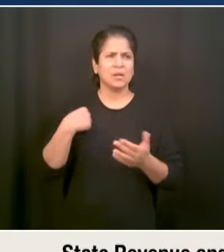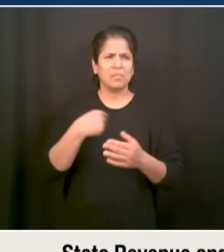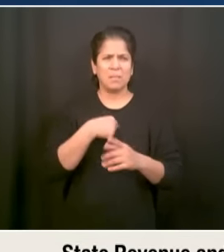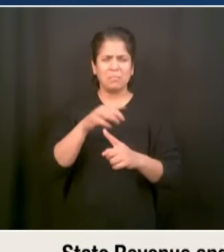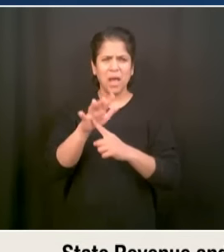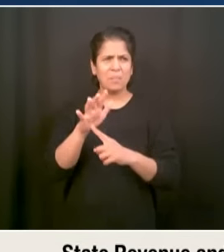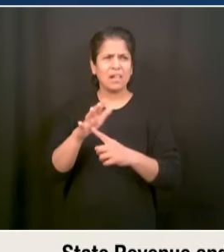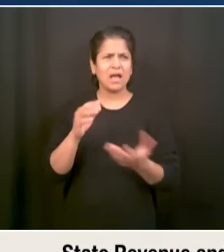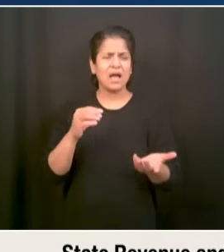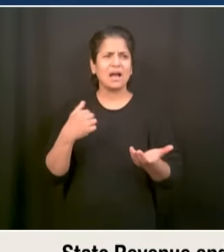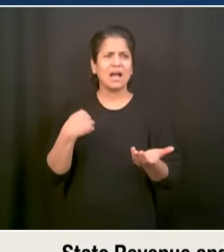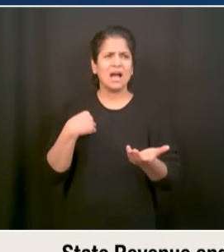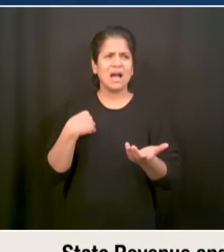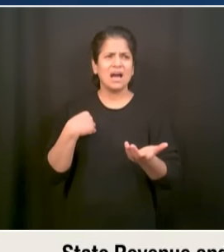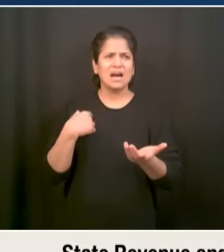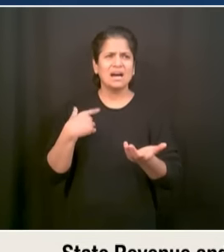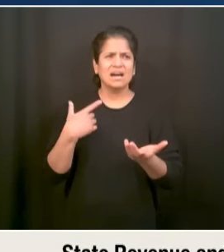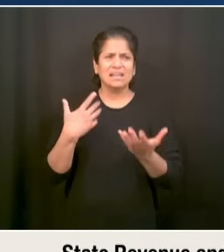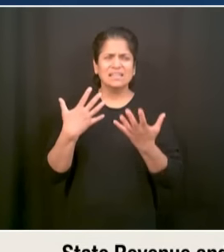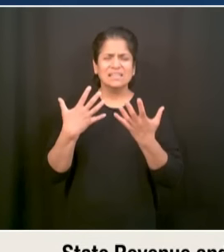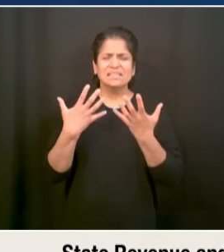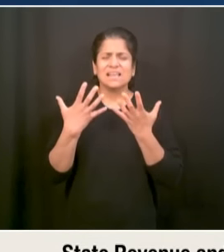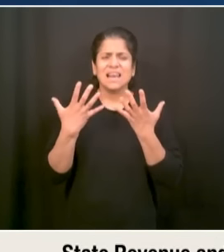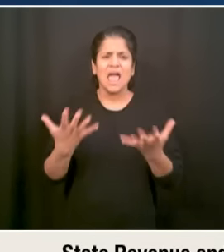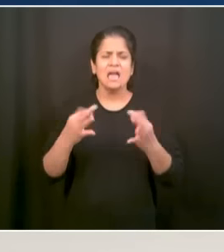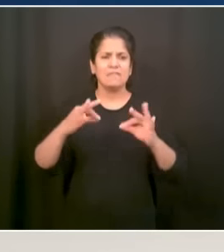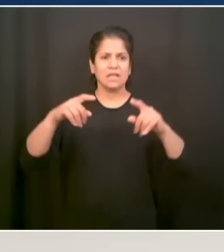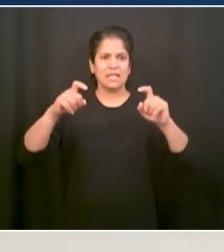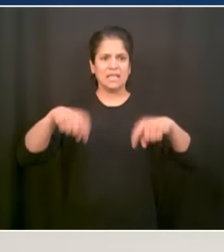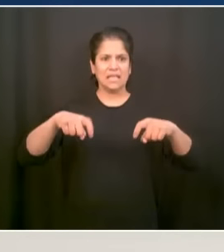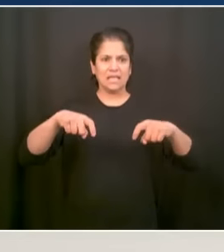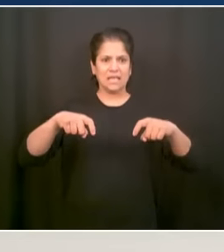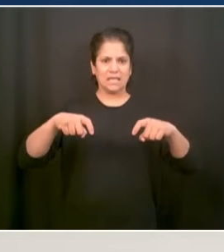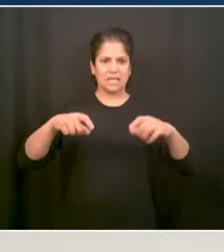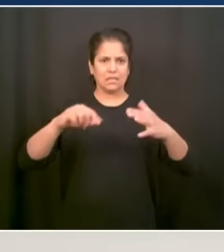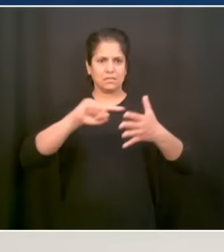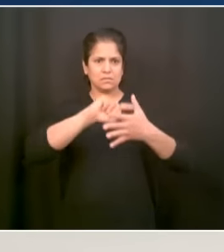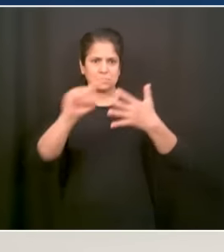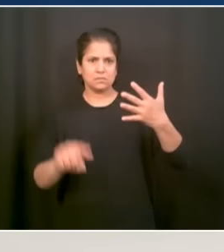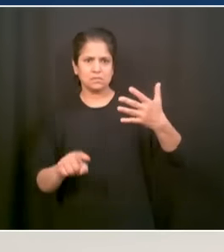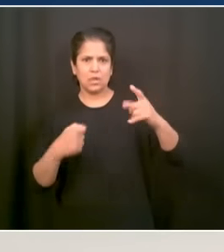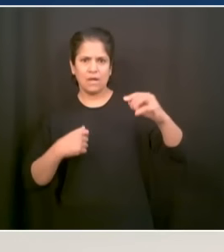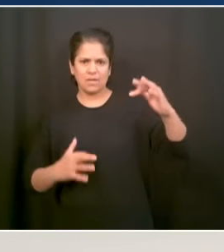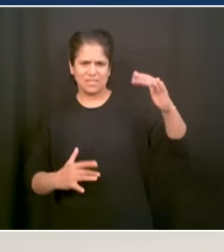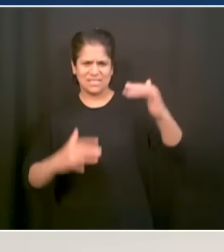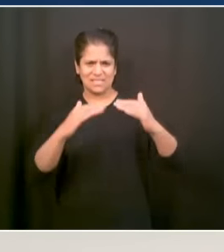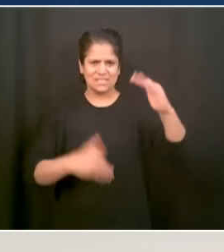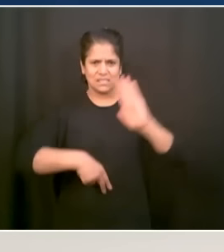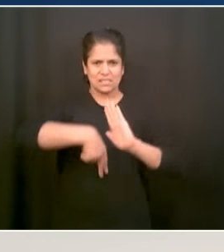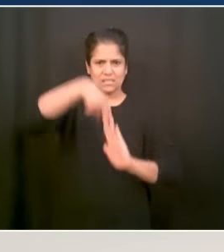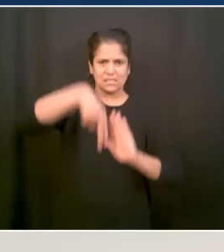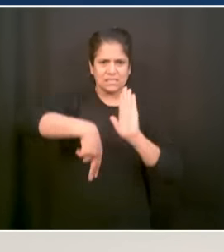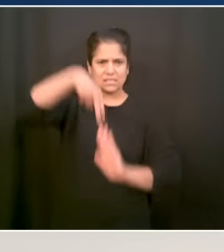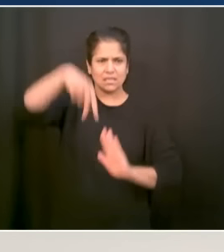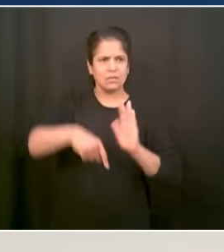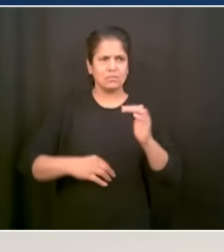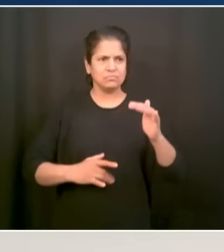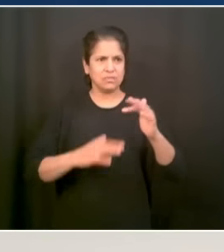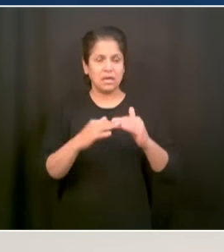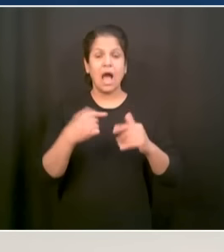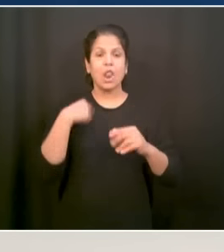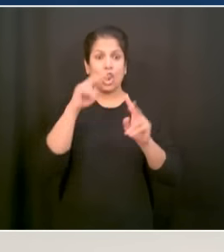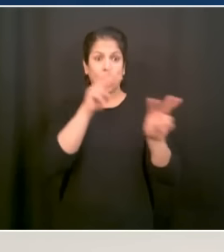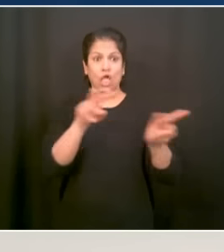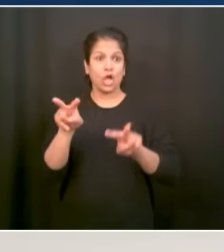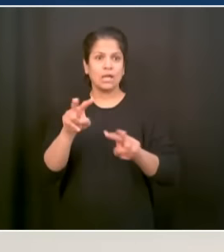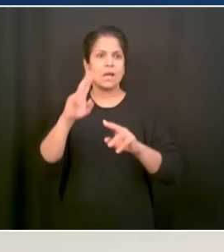long, only half of that equation has been met. Each of these slides and the numbers they contain tell a